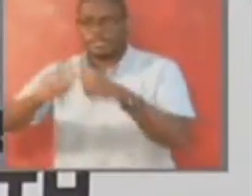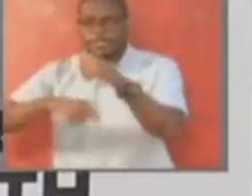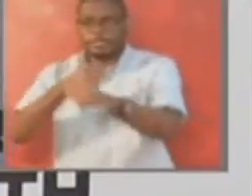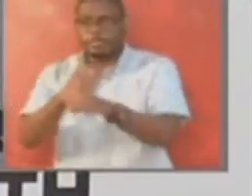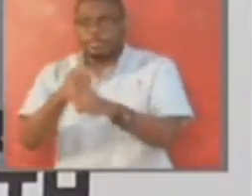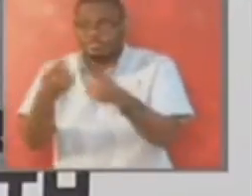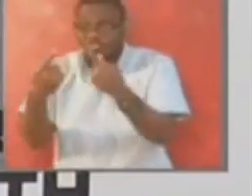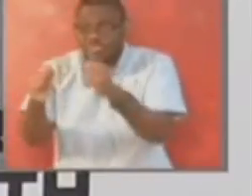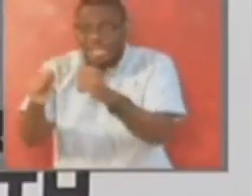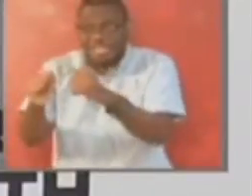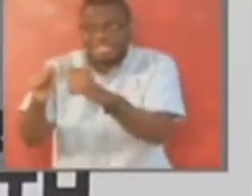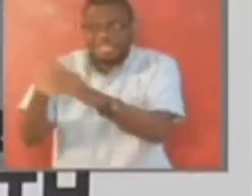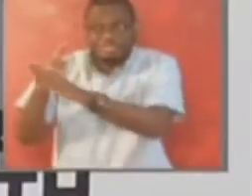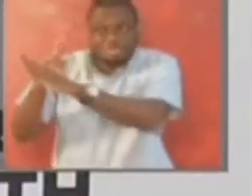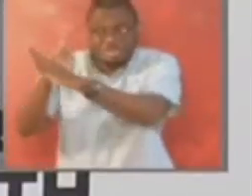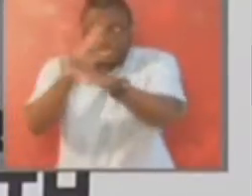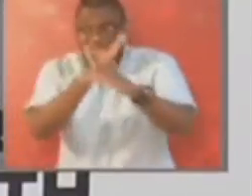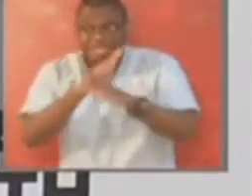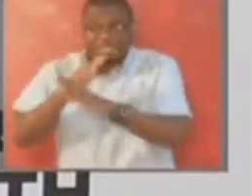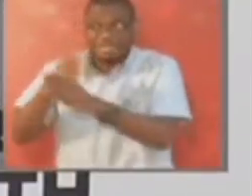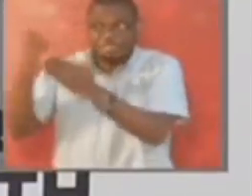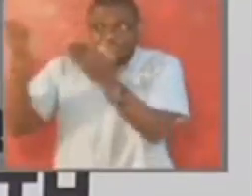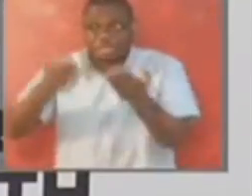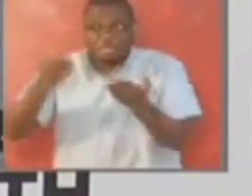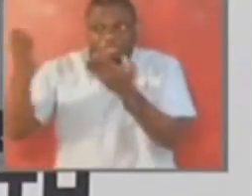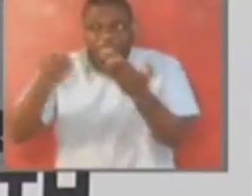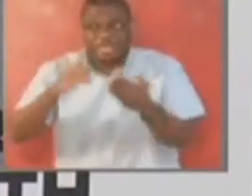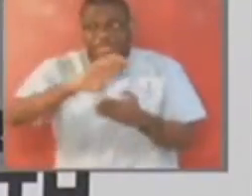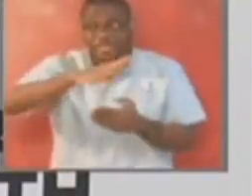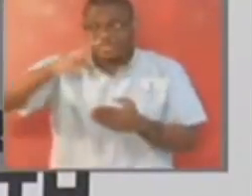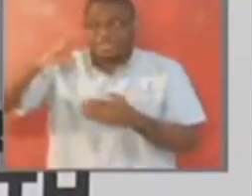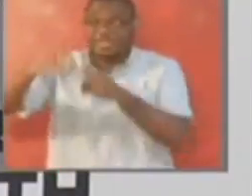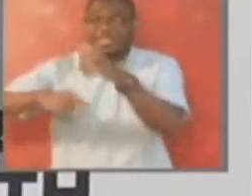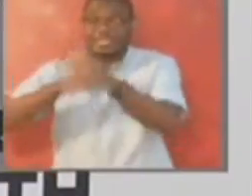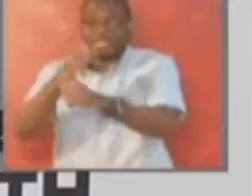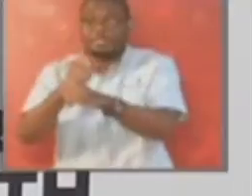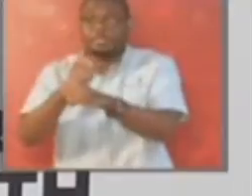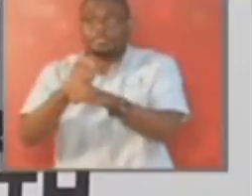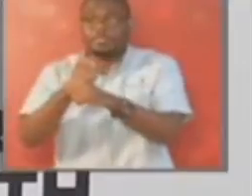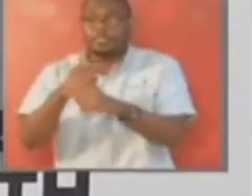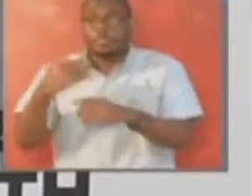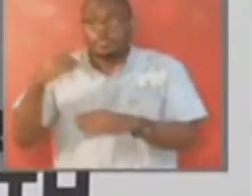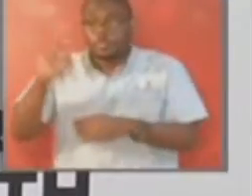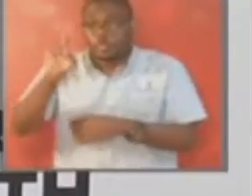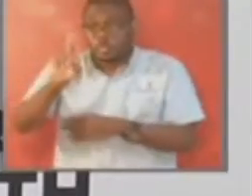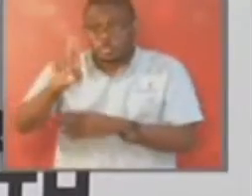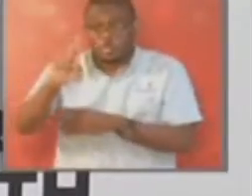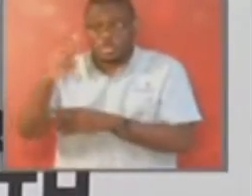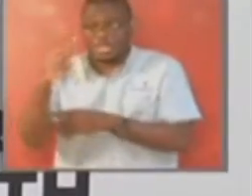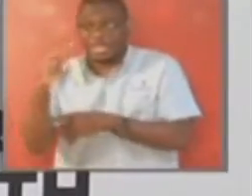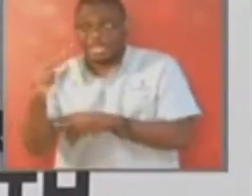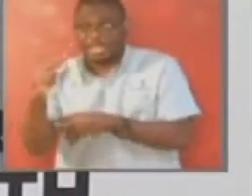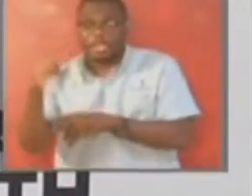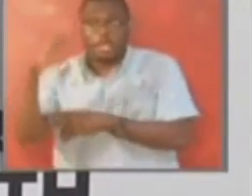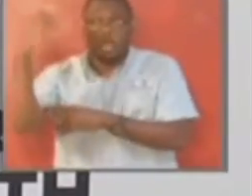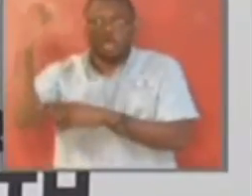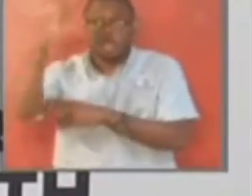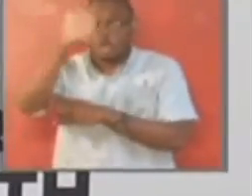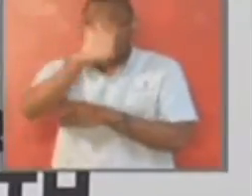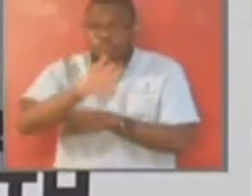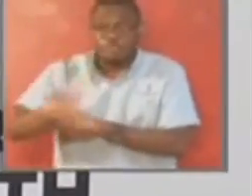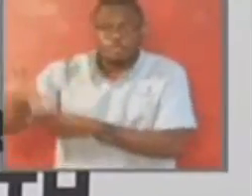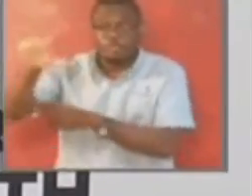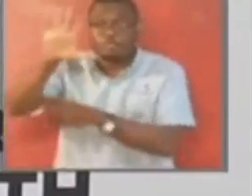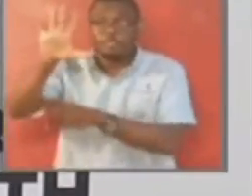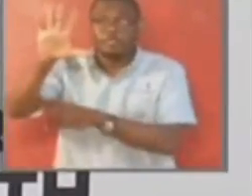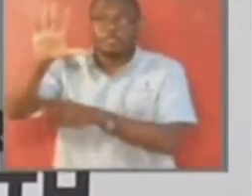virus coming into the country as well. As we have noted in the United States, the UK, Europe, and other parts of the world, there is a recent